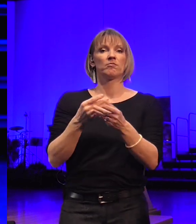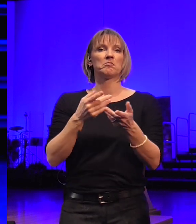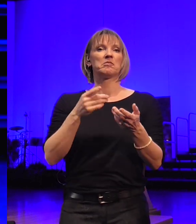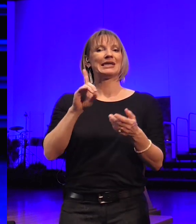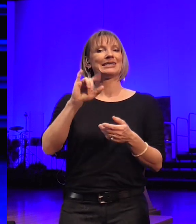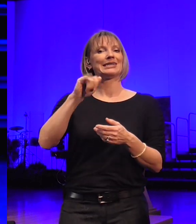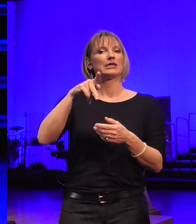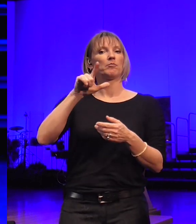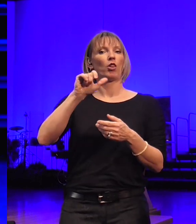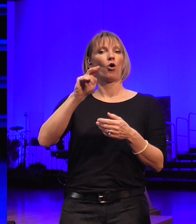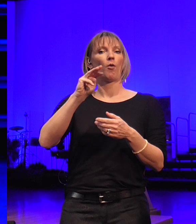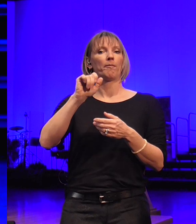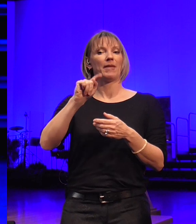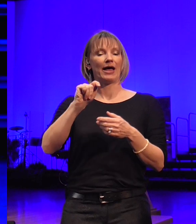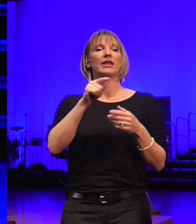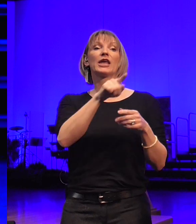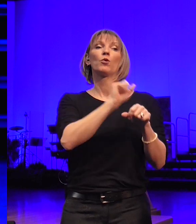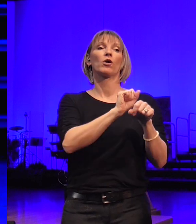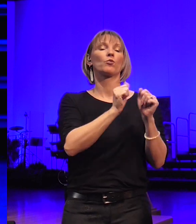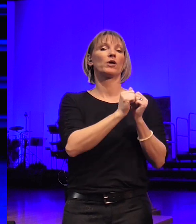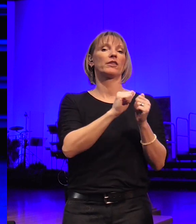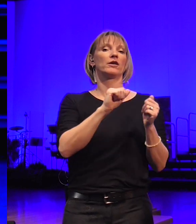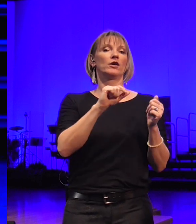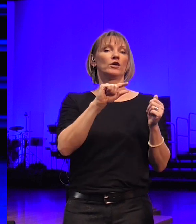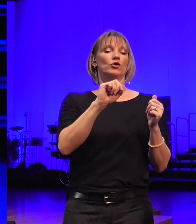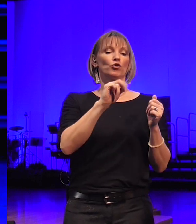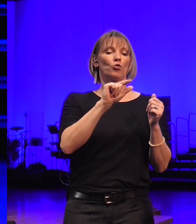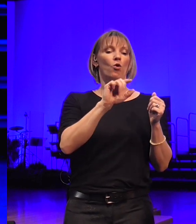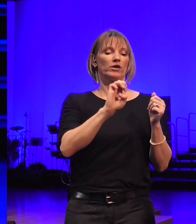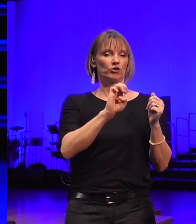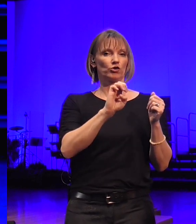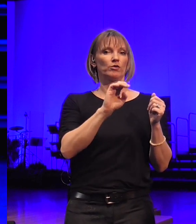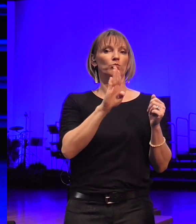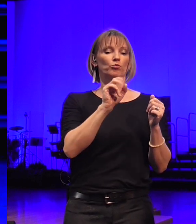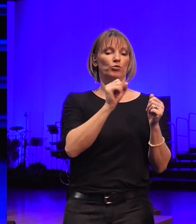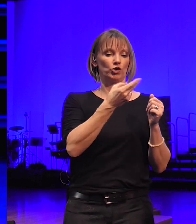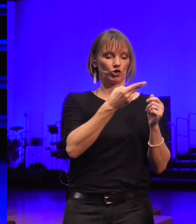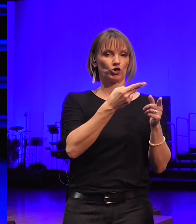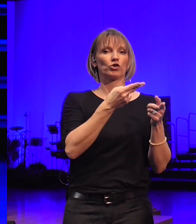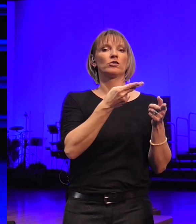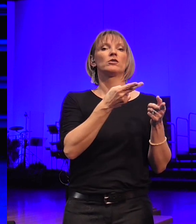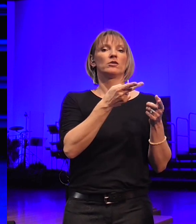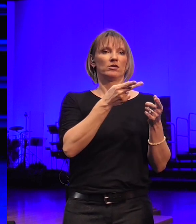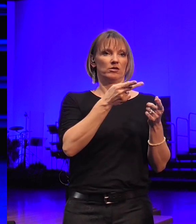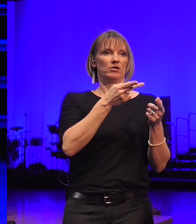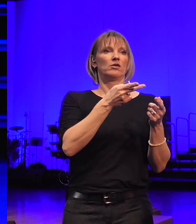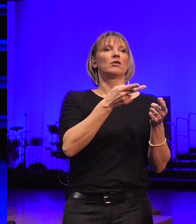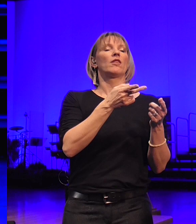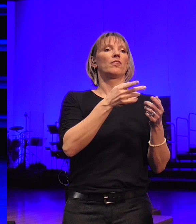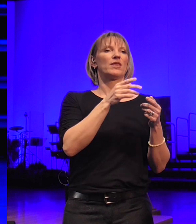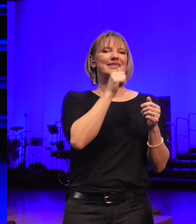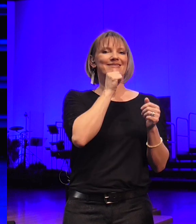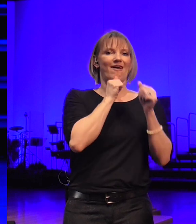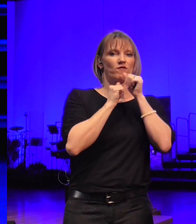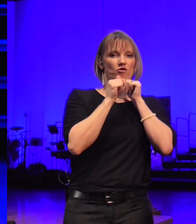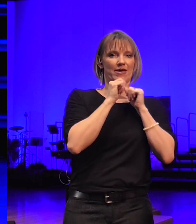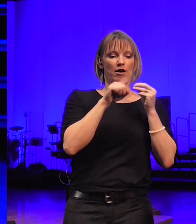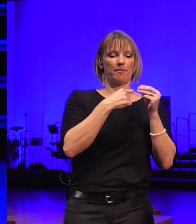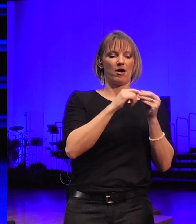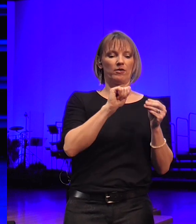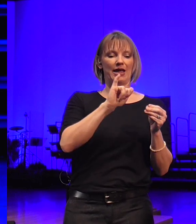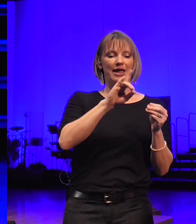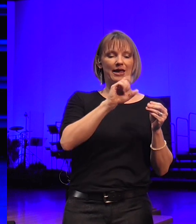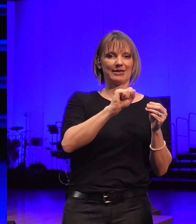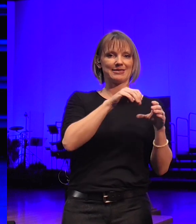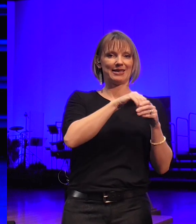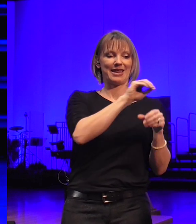In particular, he worked with the George W. Bush administration, transforming how the suffering around AIDS that was taking place in